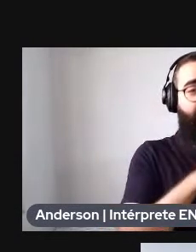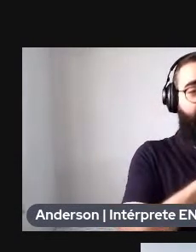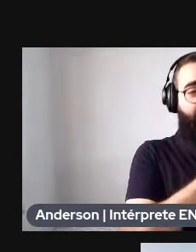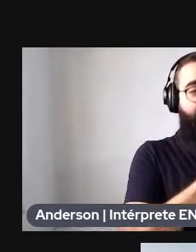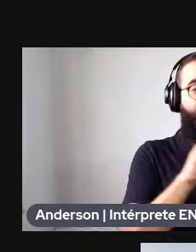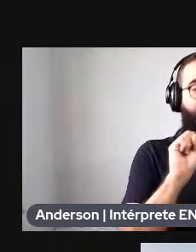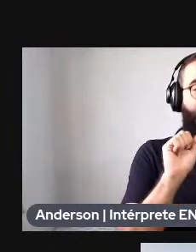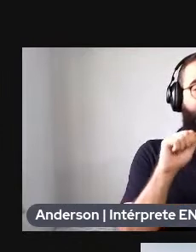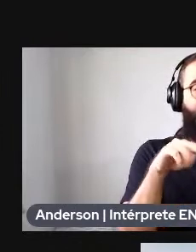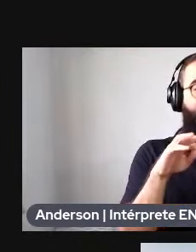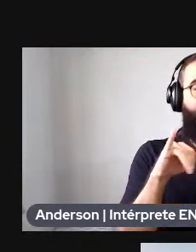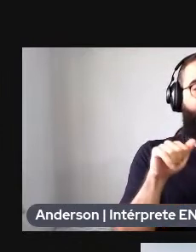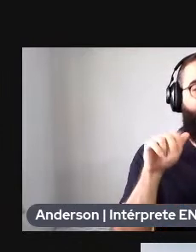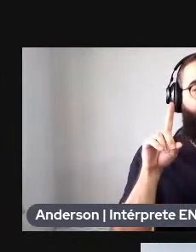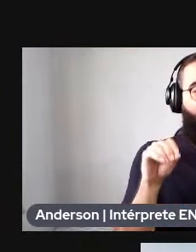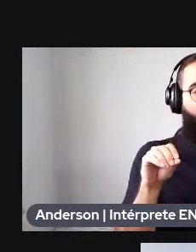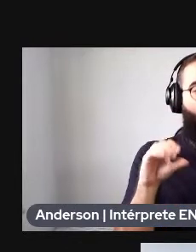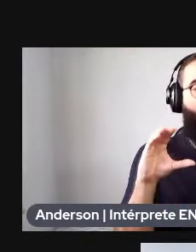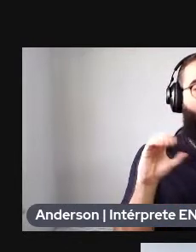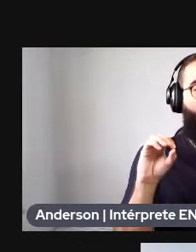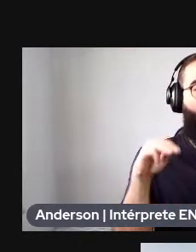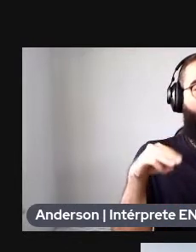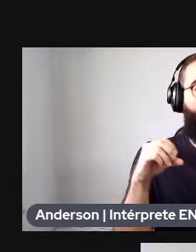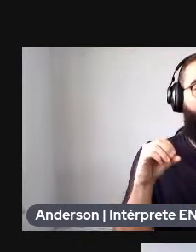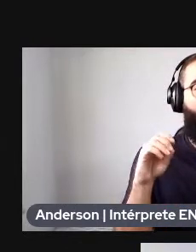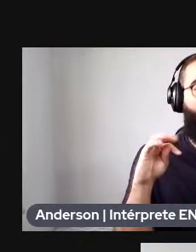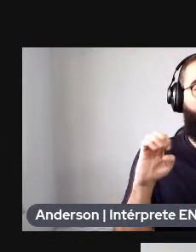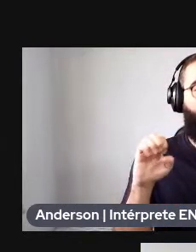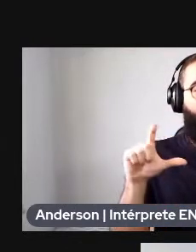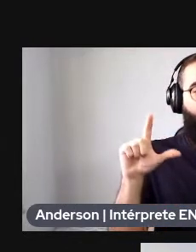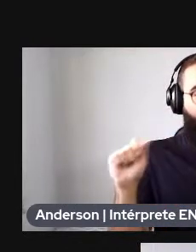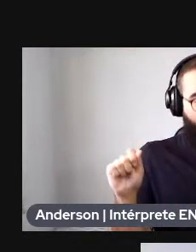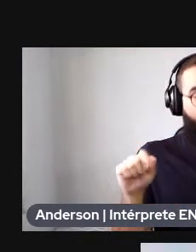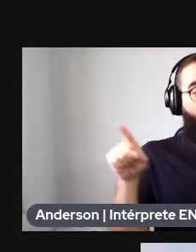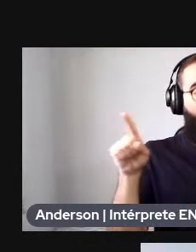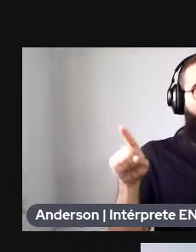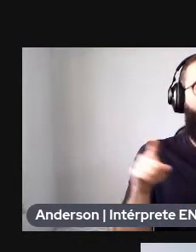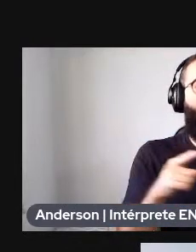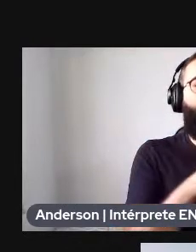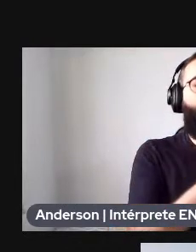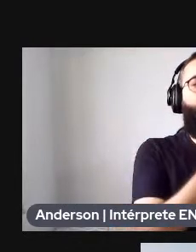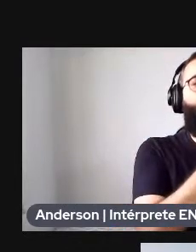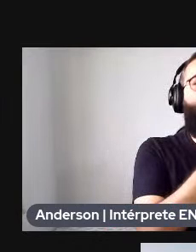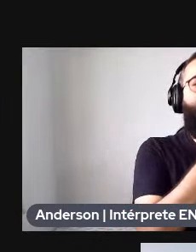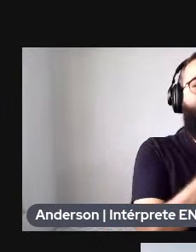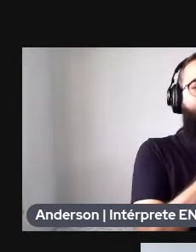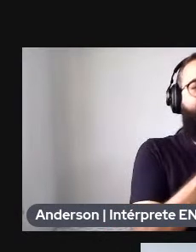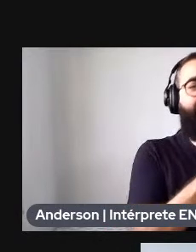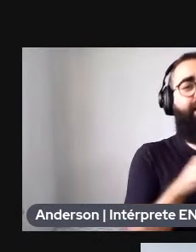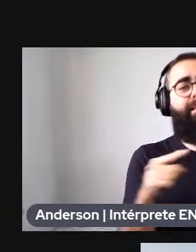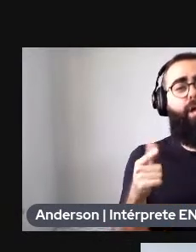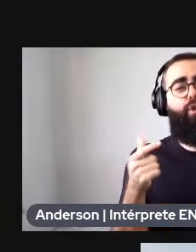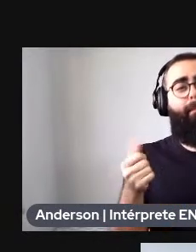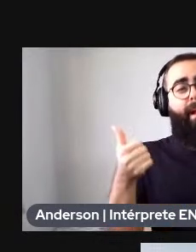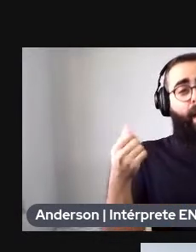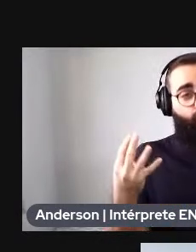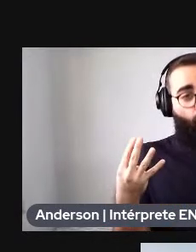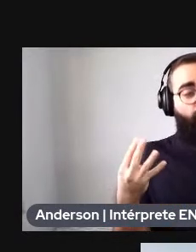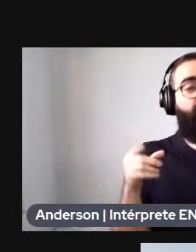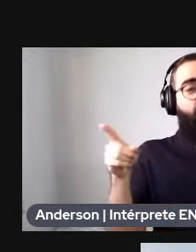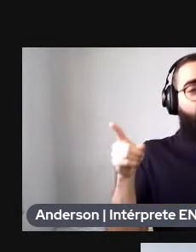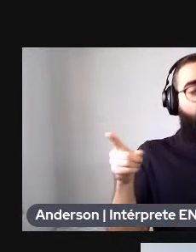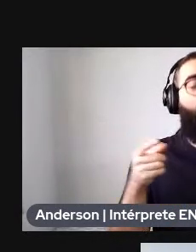From 2010 to 2014, she was the coordinator of the